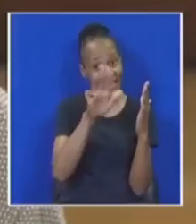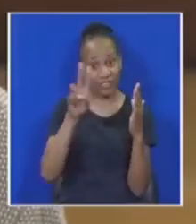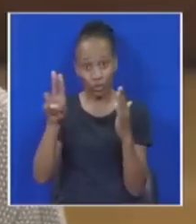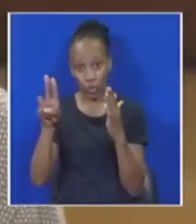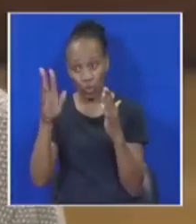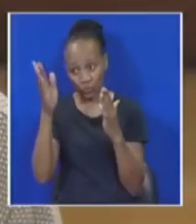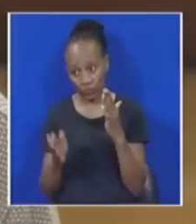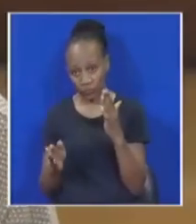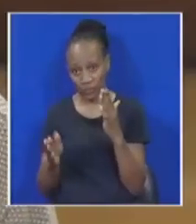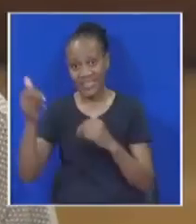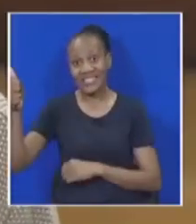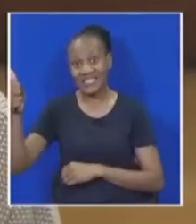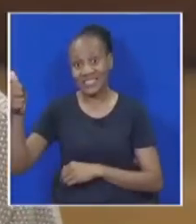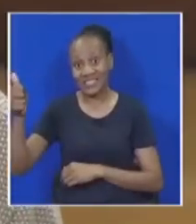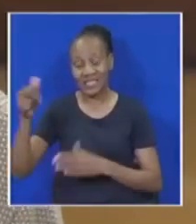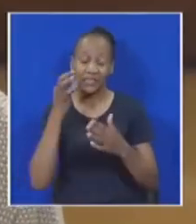92.6,